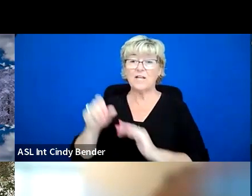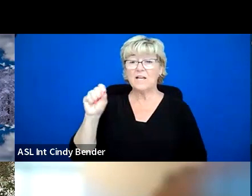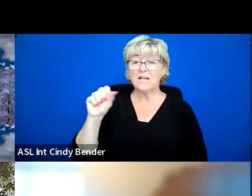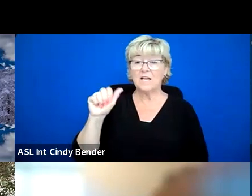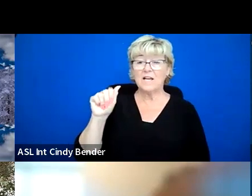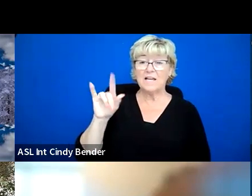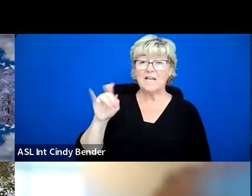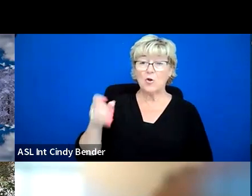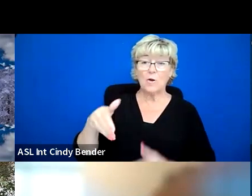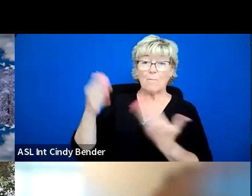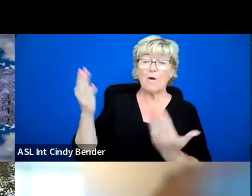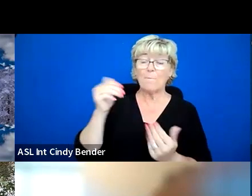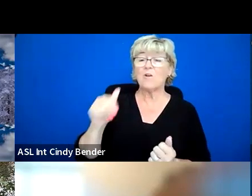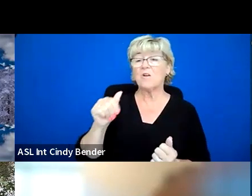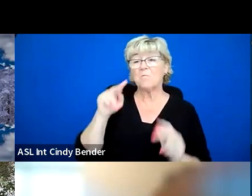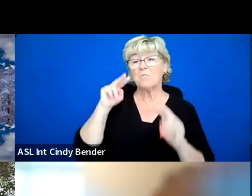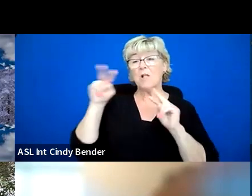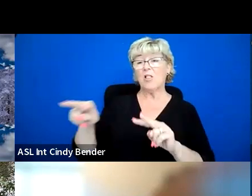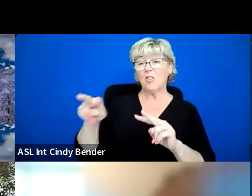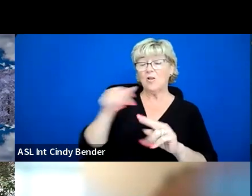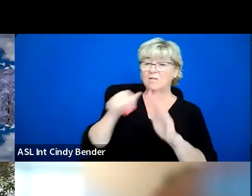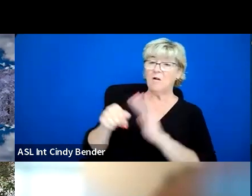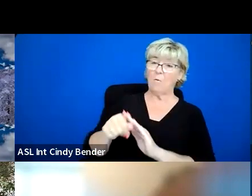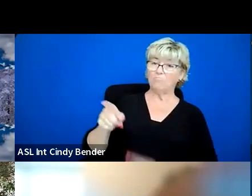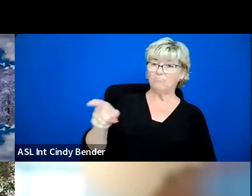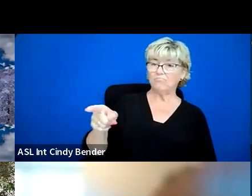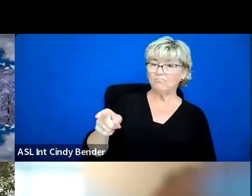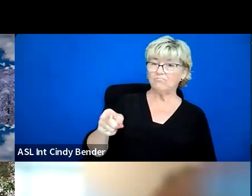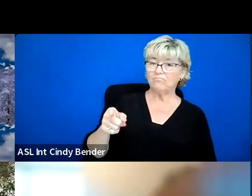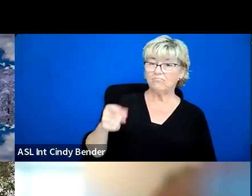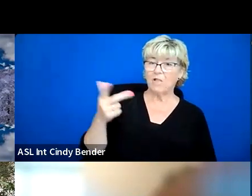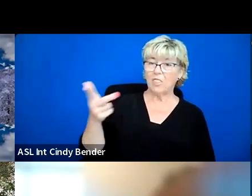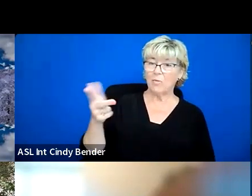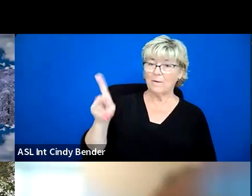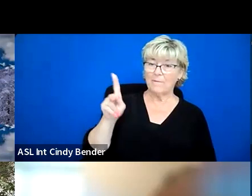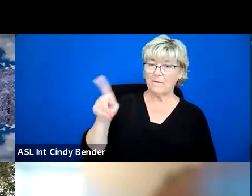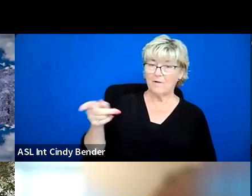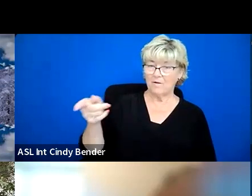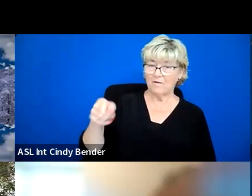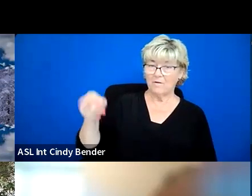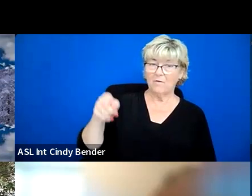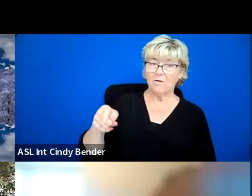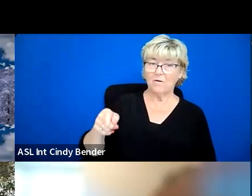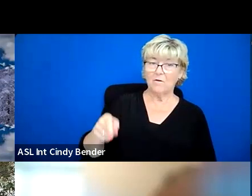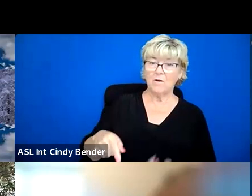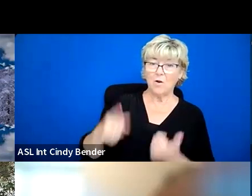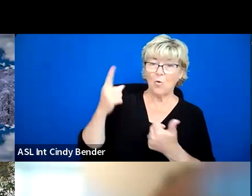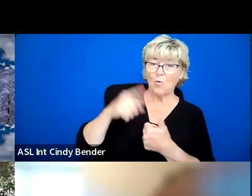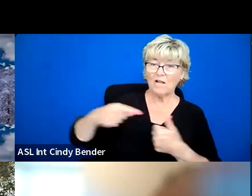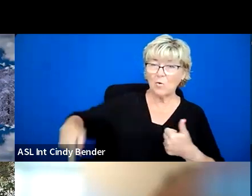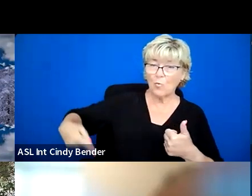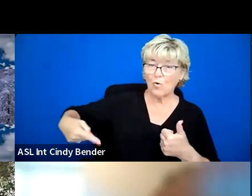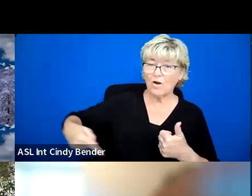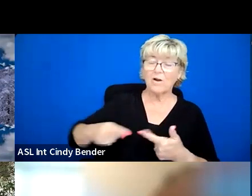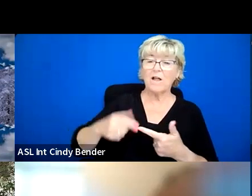up before. You can look at a shelter and say, these 3 people, one is in a wheelchair, one